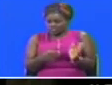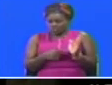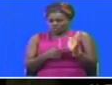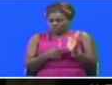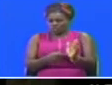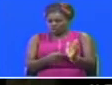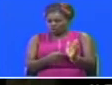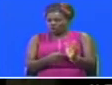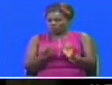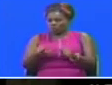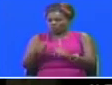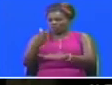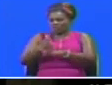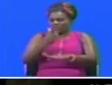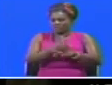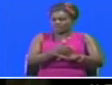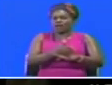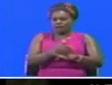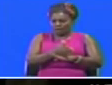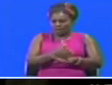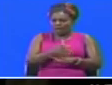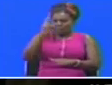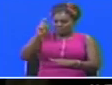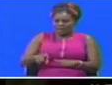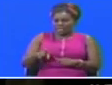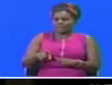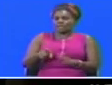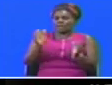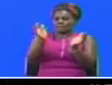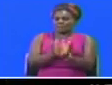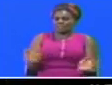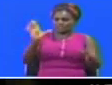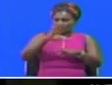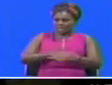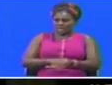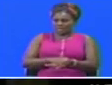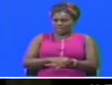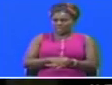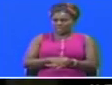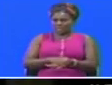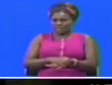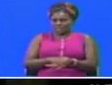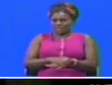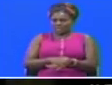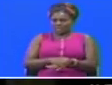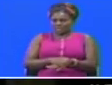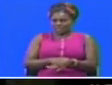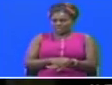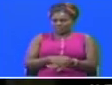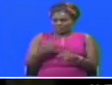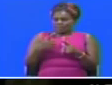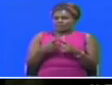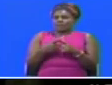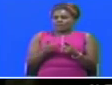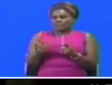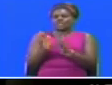be manipulation to the system, he's ready to pay. I don't know whether he's doing the calculations, because he had said it will be above board. But that